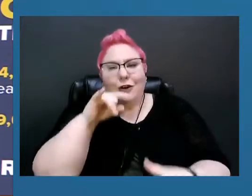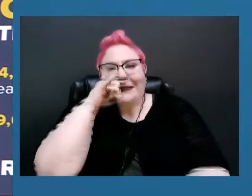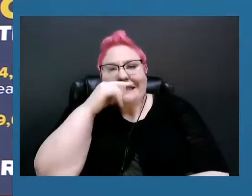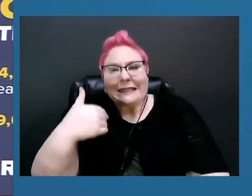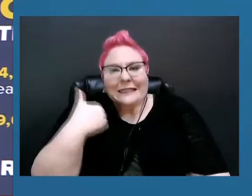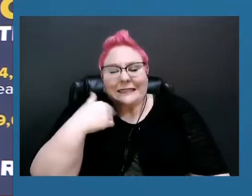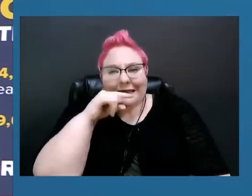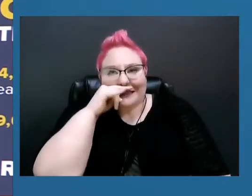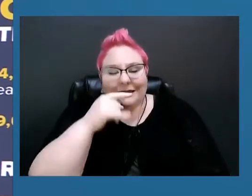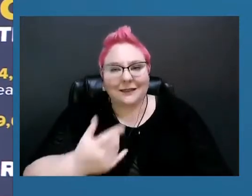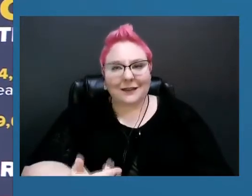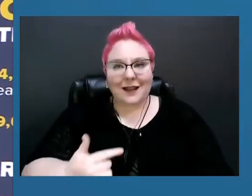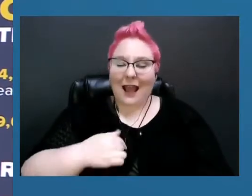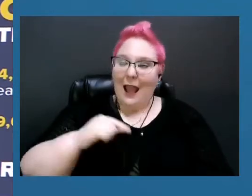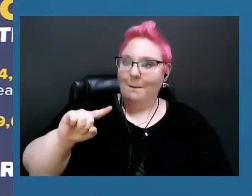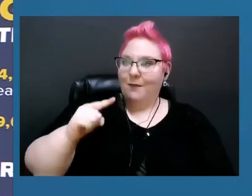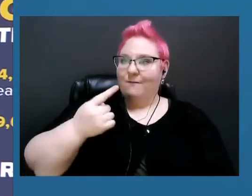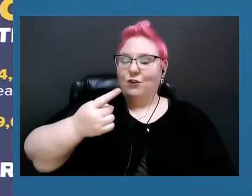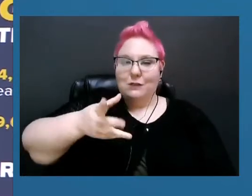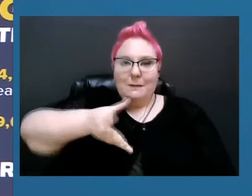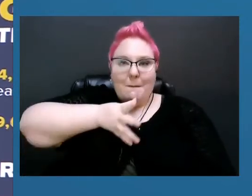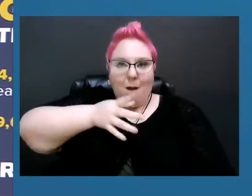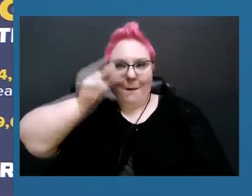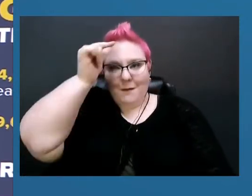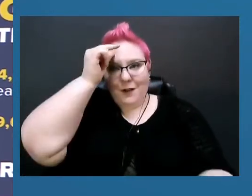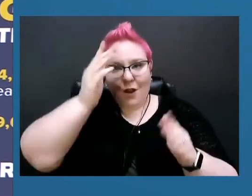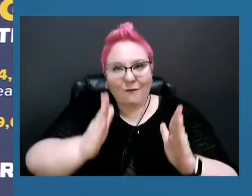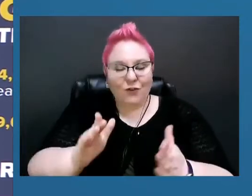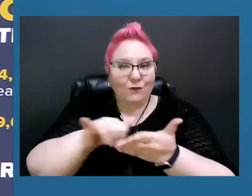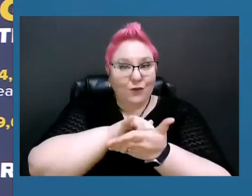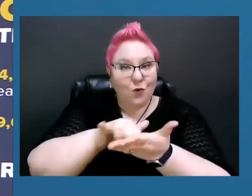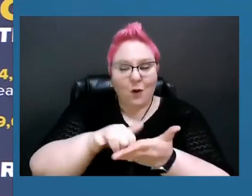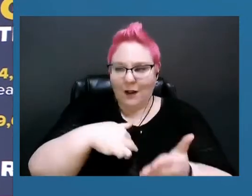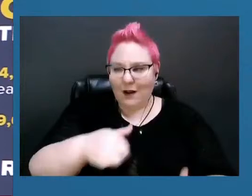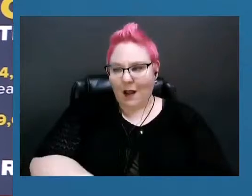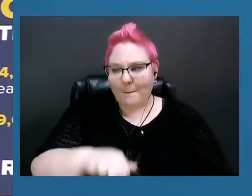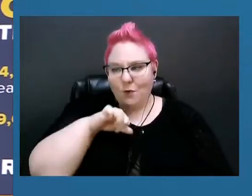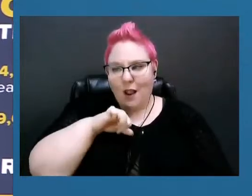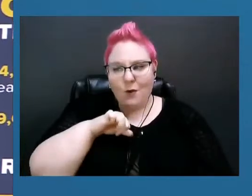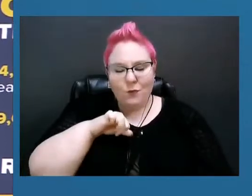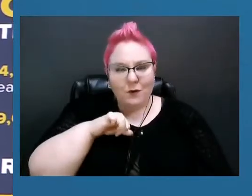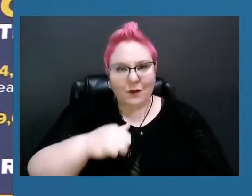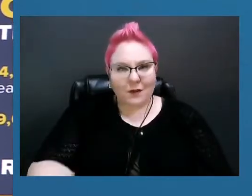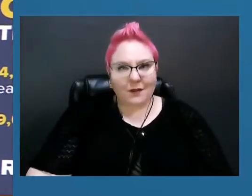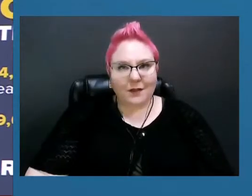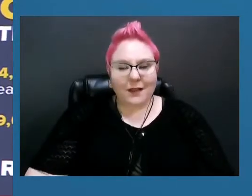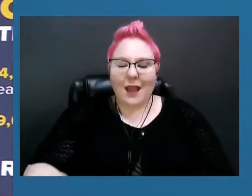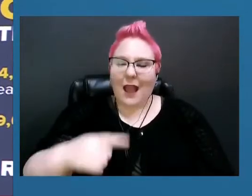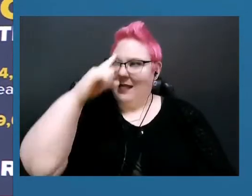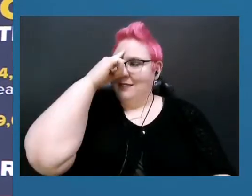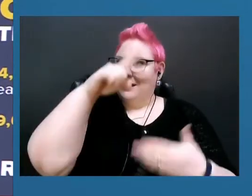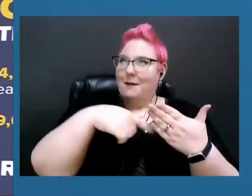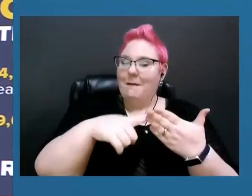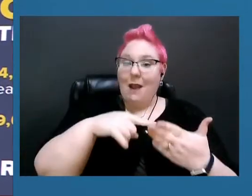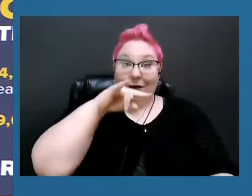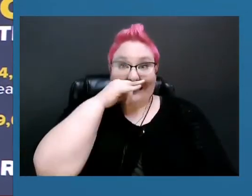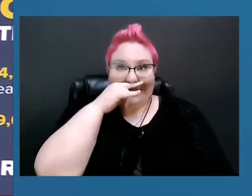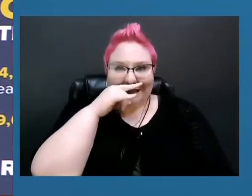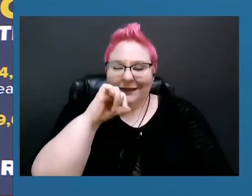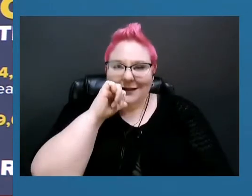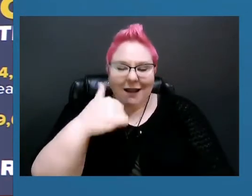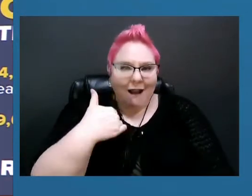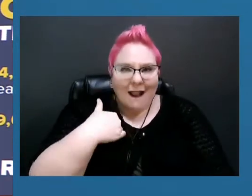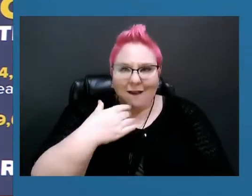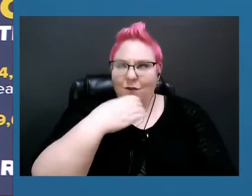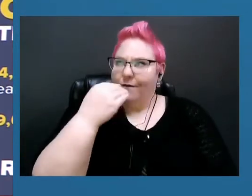I'm New York's first mom governor. I'm proud of that. But it makes me think when I think about little kids not getting food or their tummies